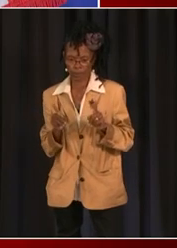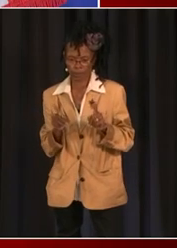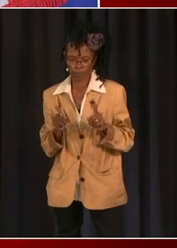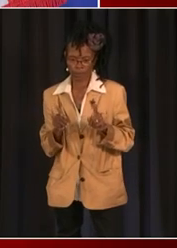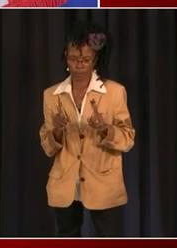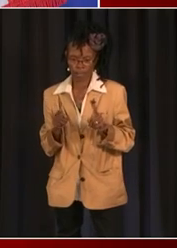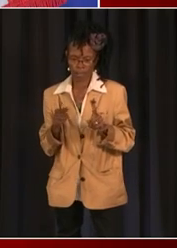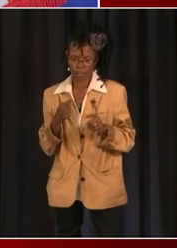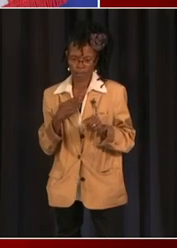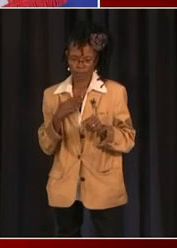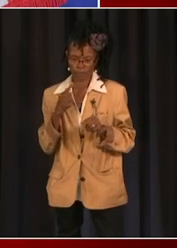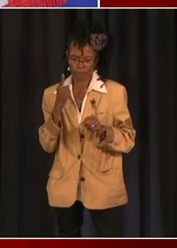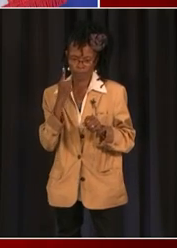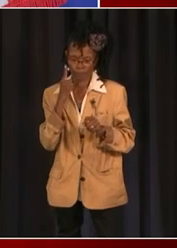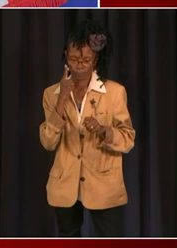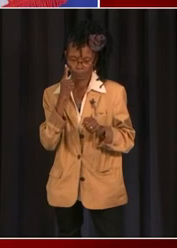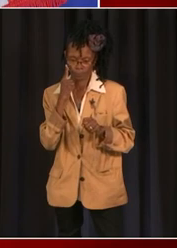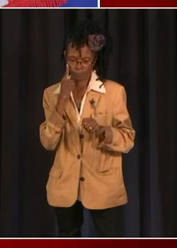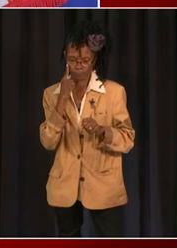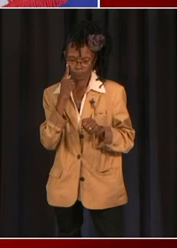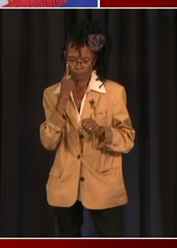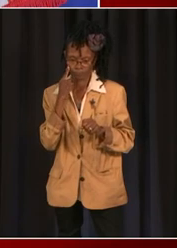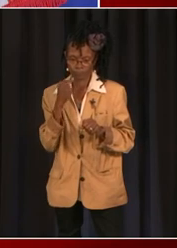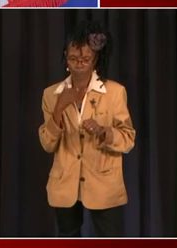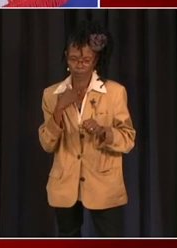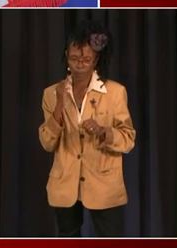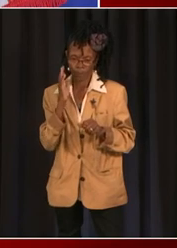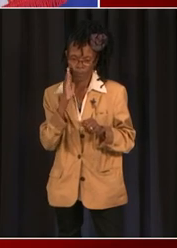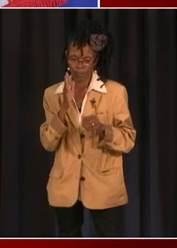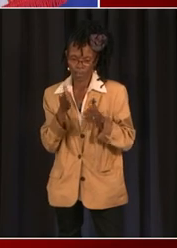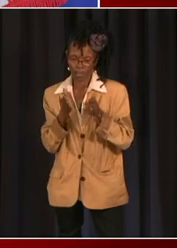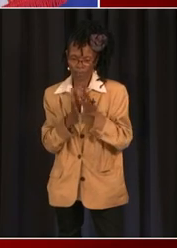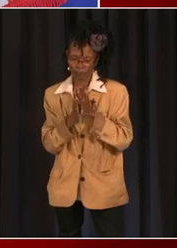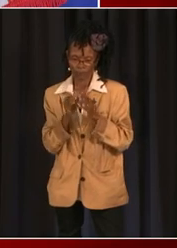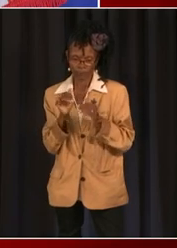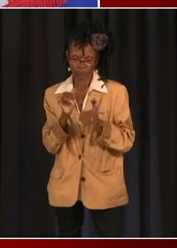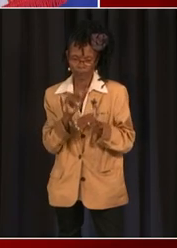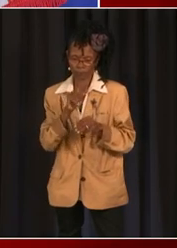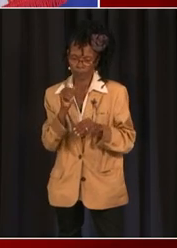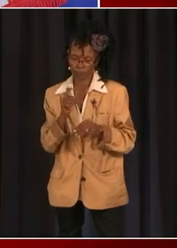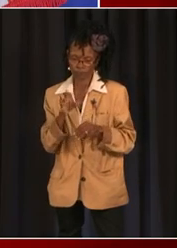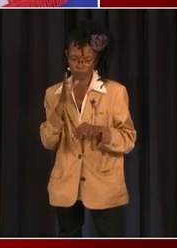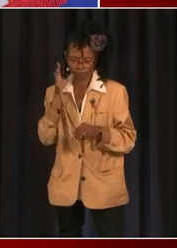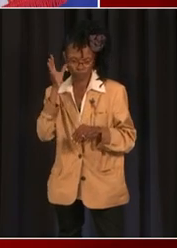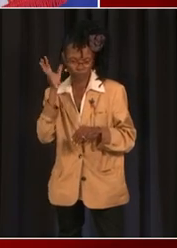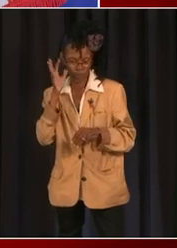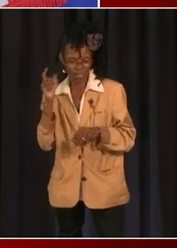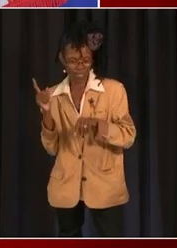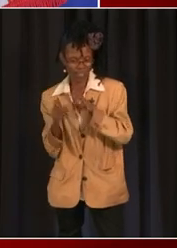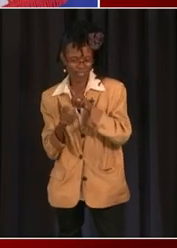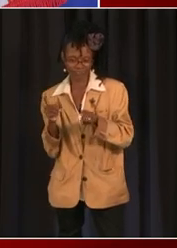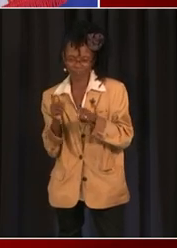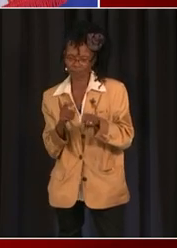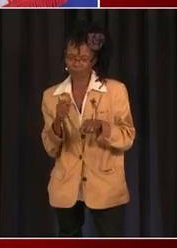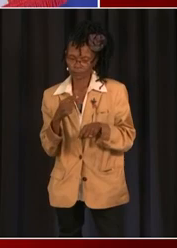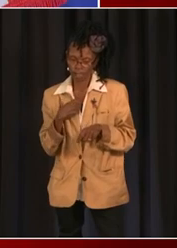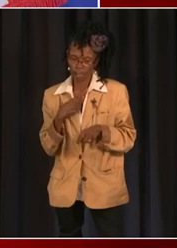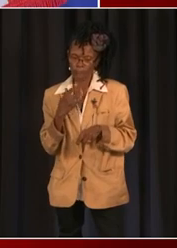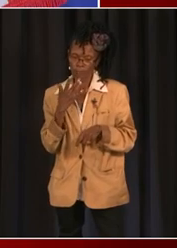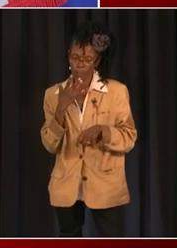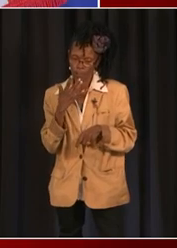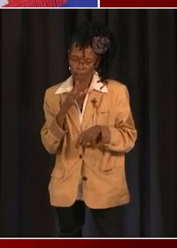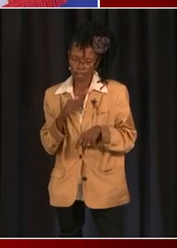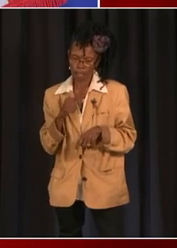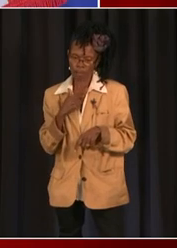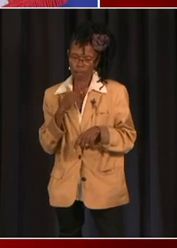think that I'm going to be asking the same questions that every parent is asking. I am fortunate in that I